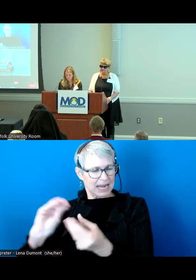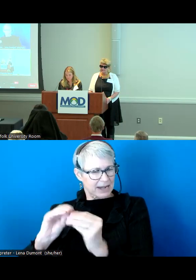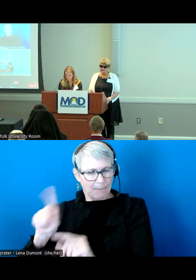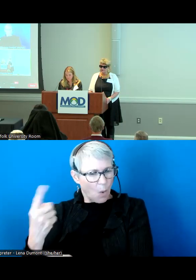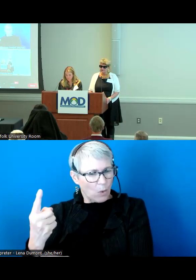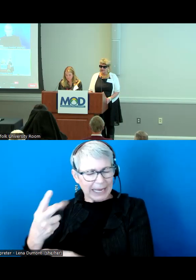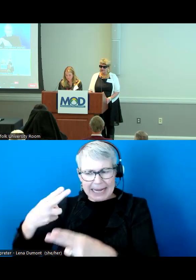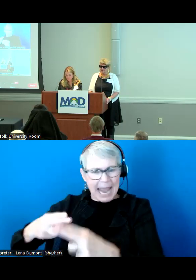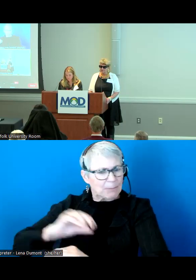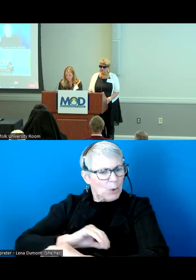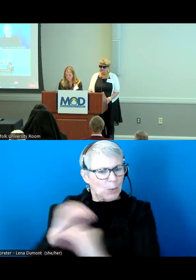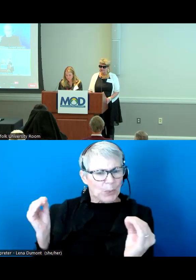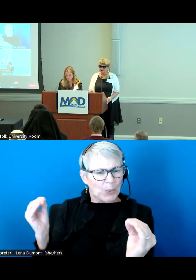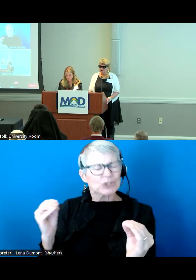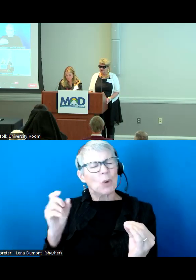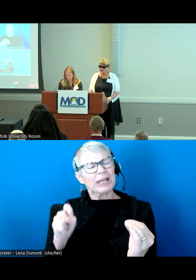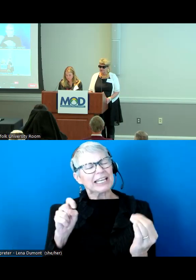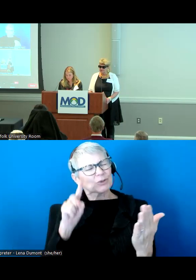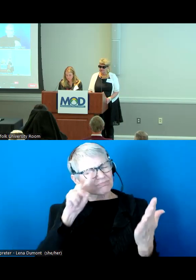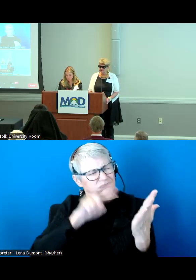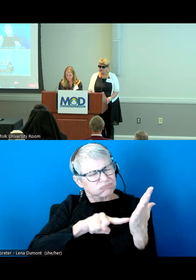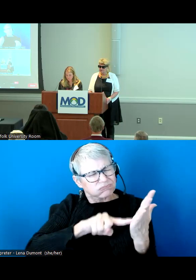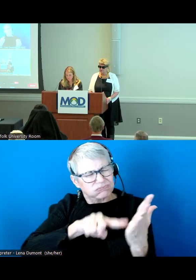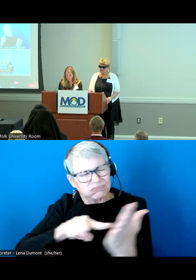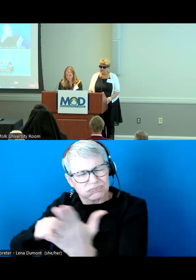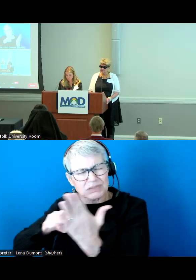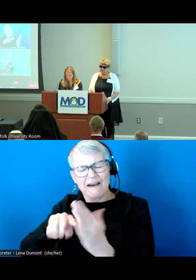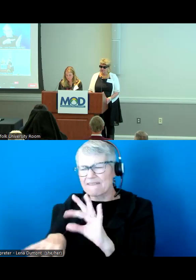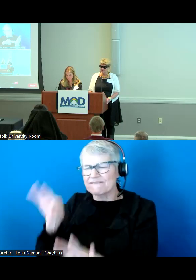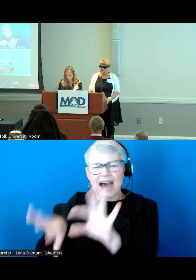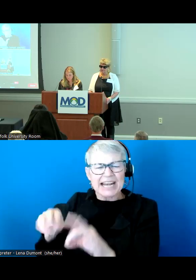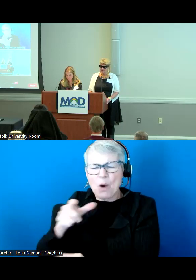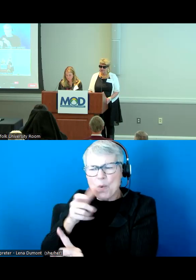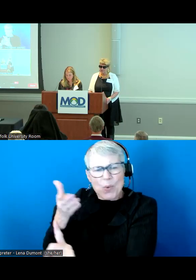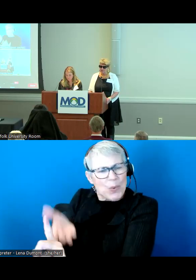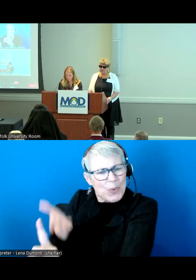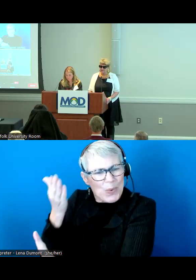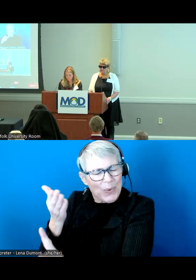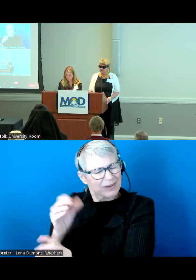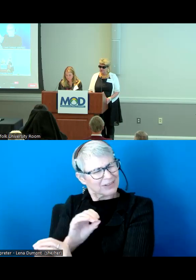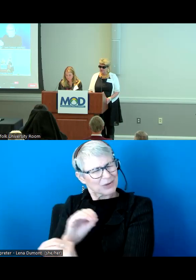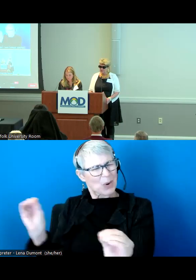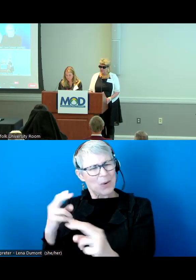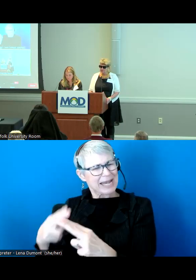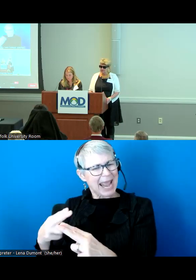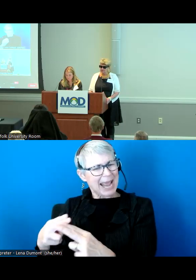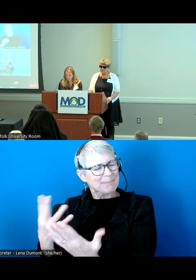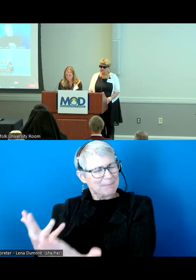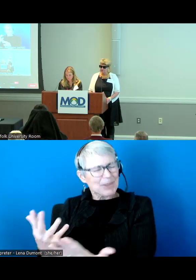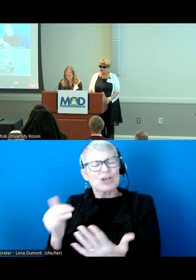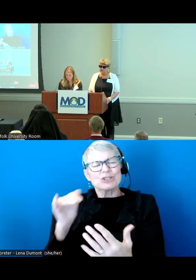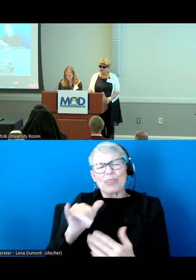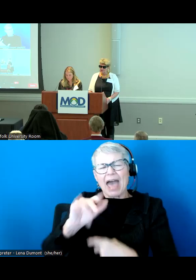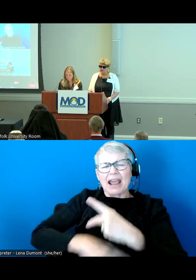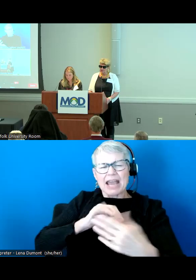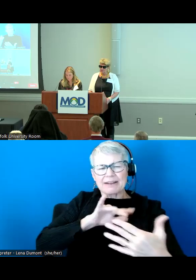those individuals are, what's the name of that person that is only, you know, represented by a number. There's a lot of different work like that we're